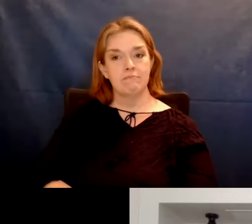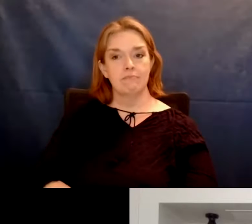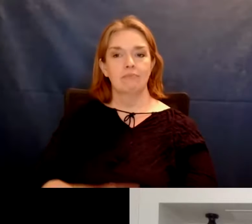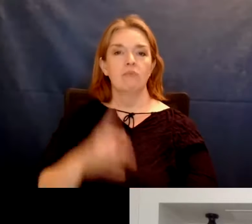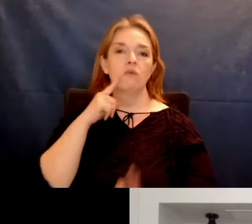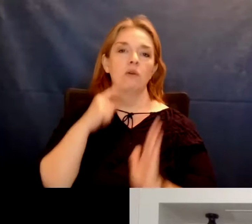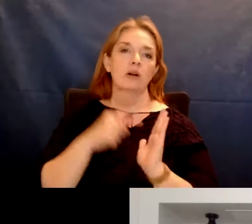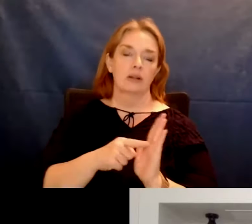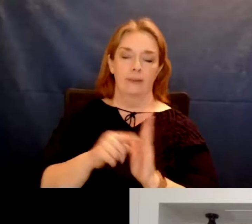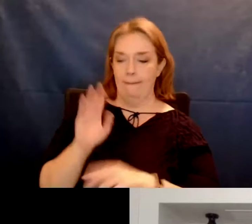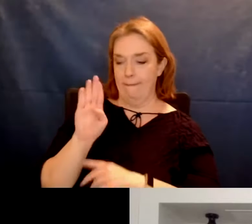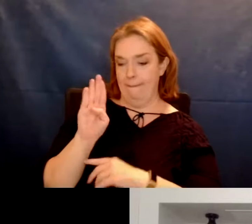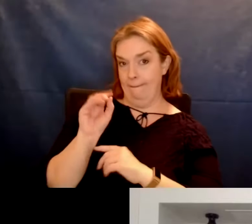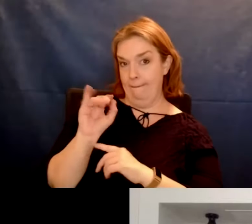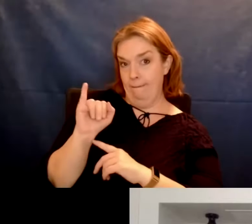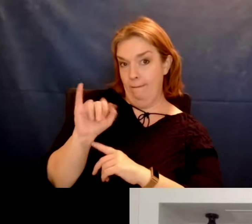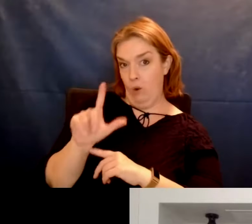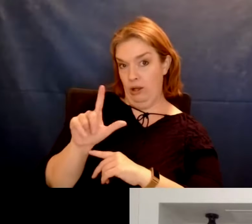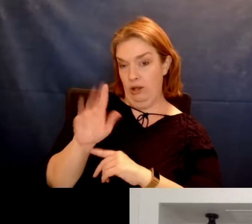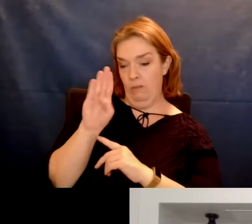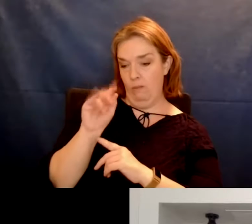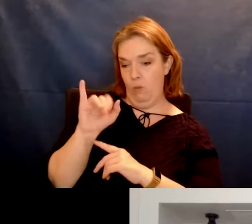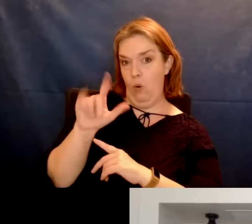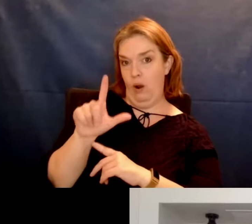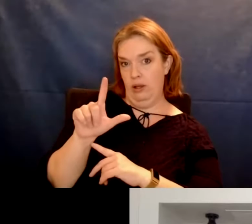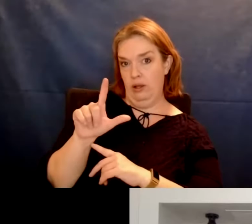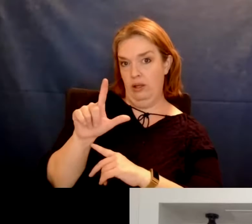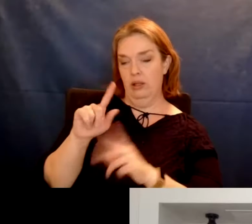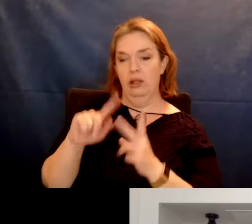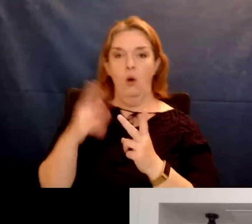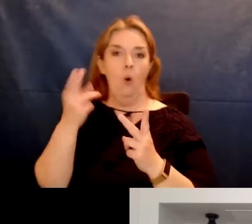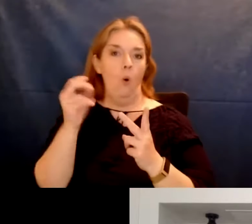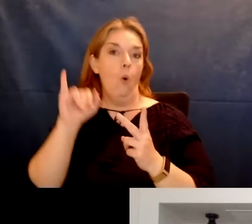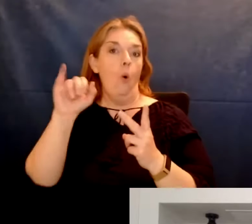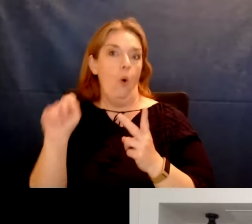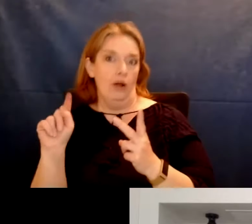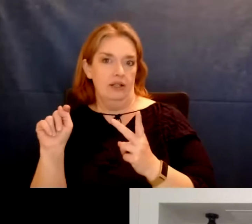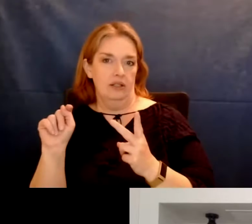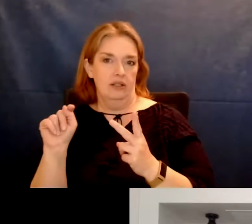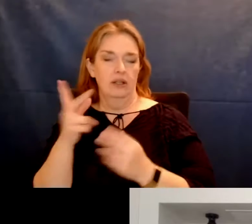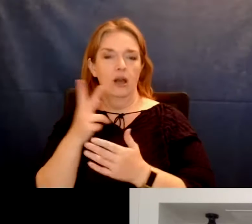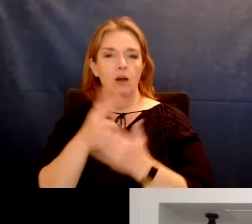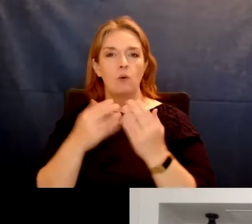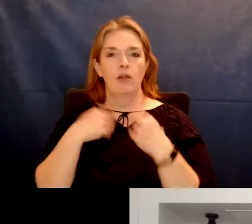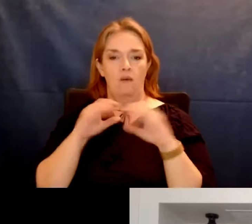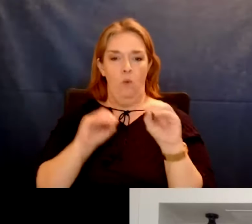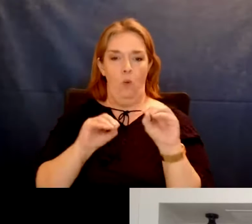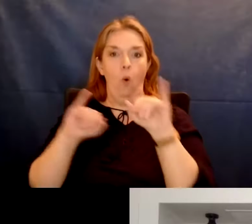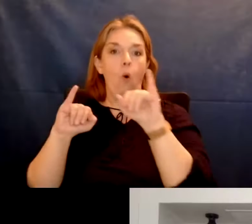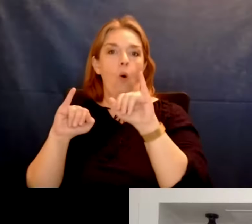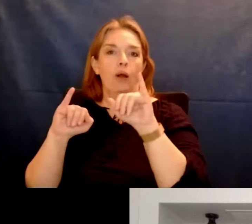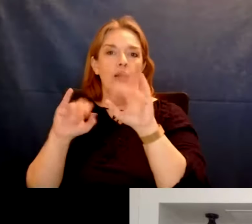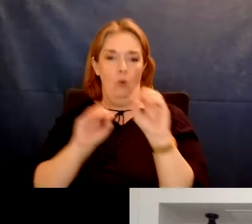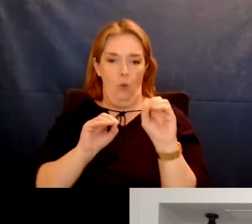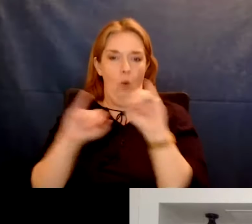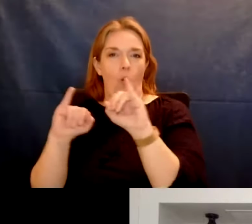the word boil, and the word hoist, both have the same diphthong, that